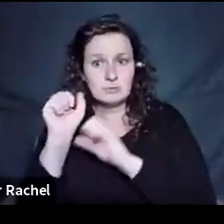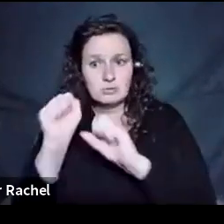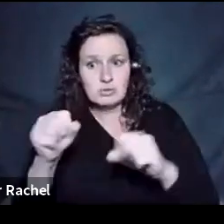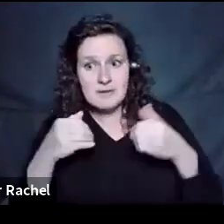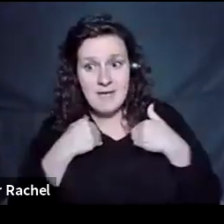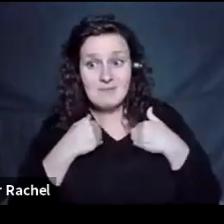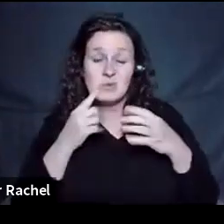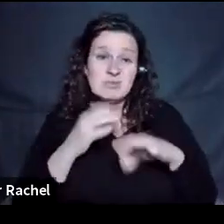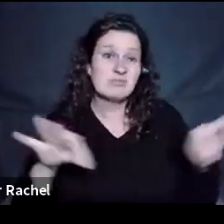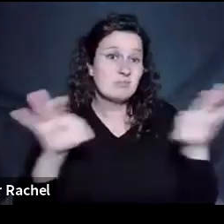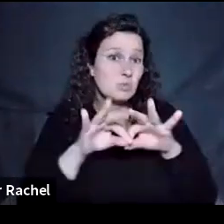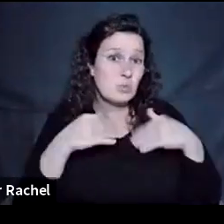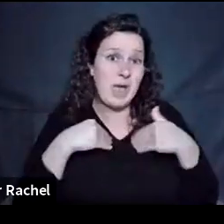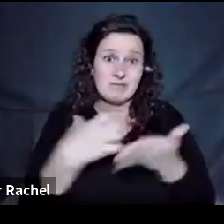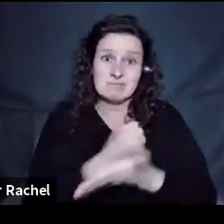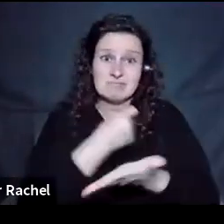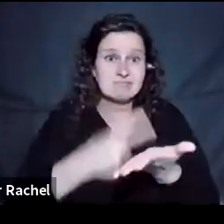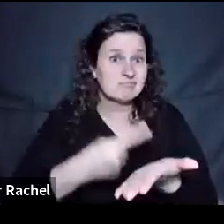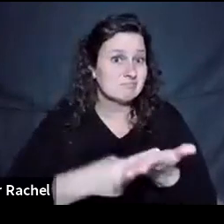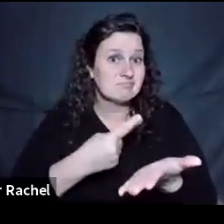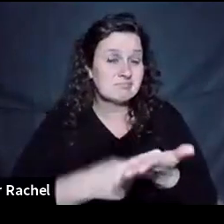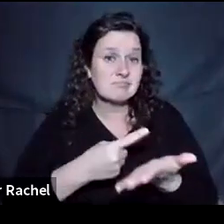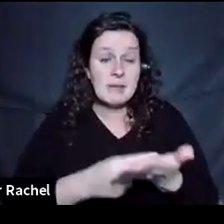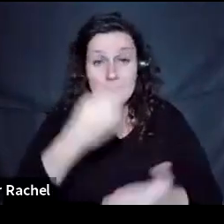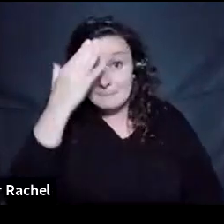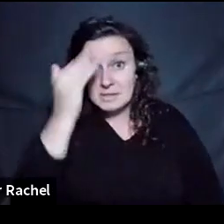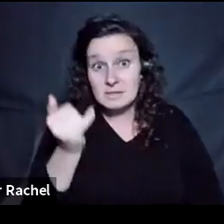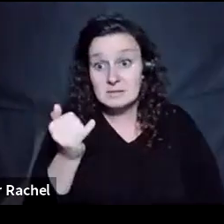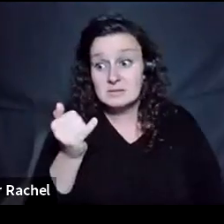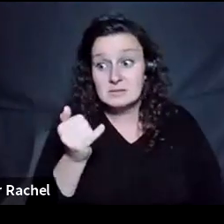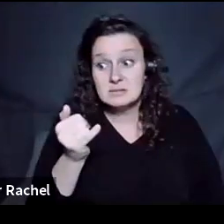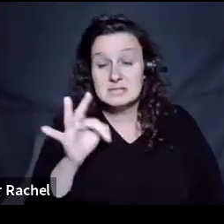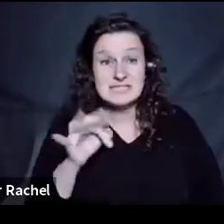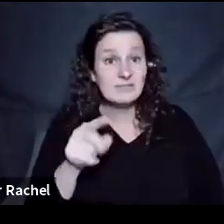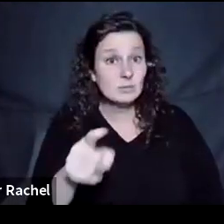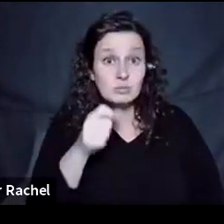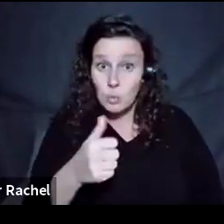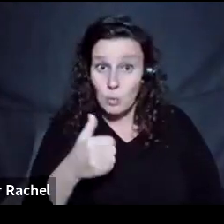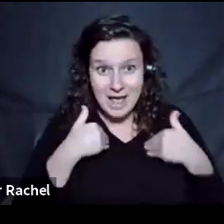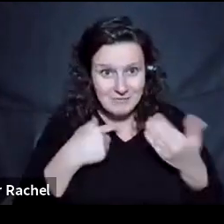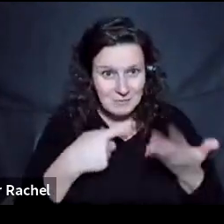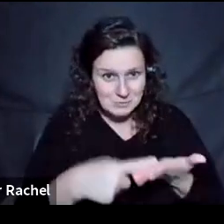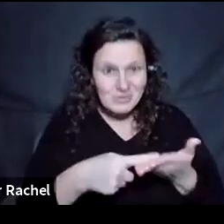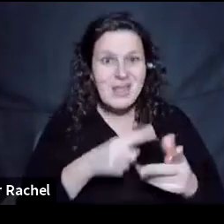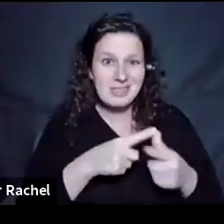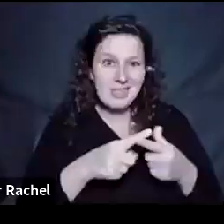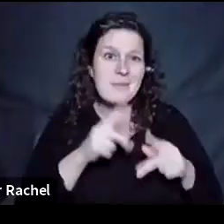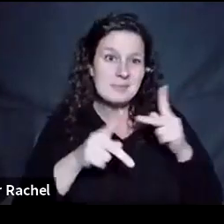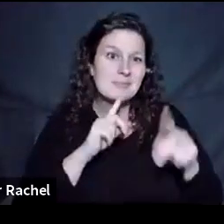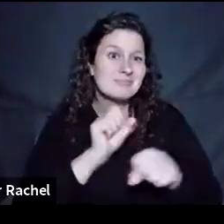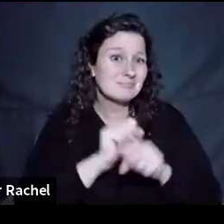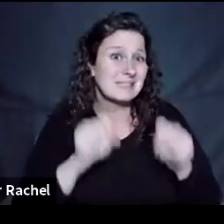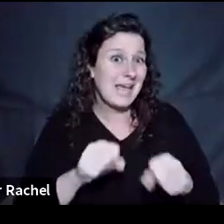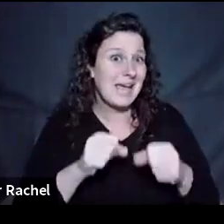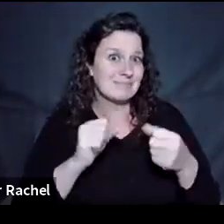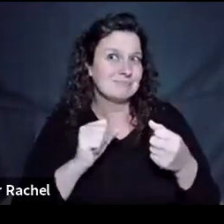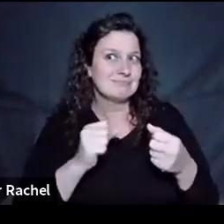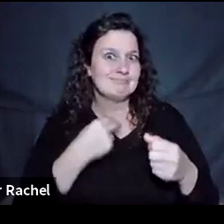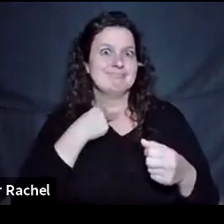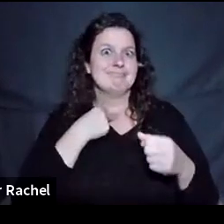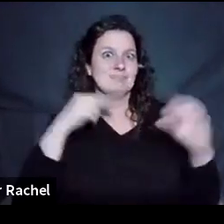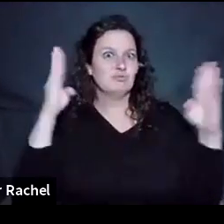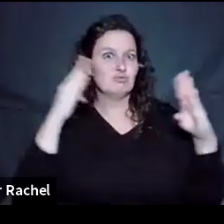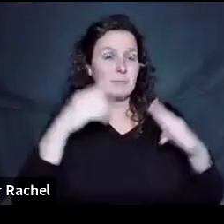those conversations because, you know, if you don't, that's when people can really get in trouble. So I don't know